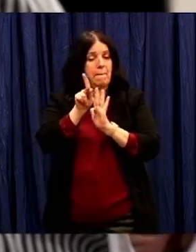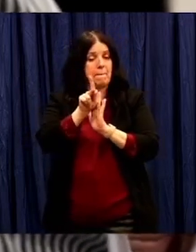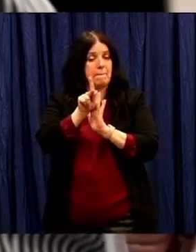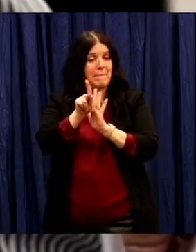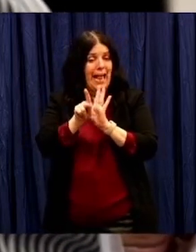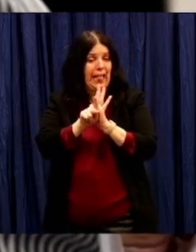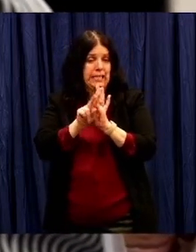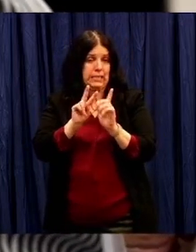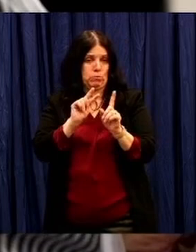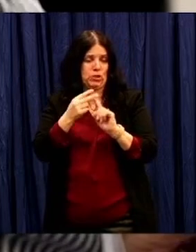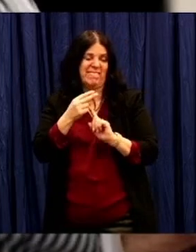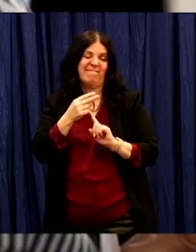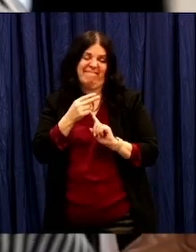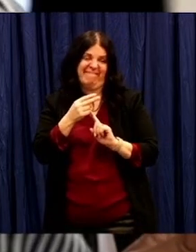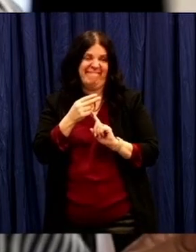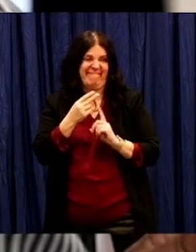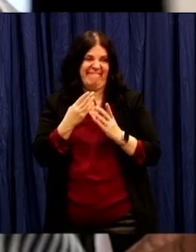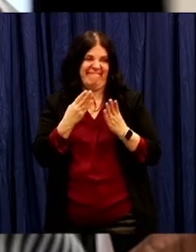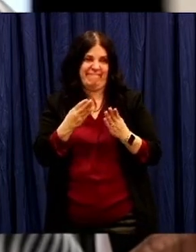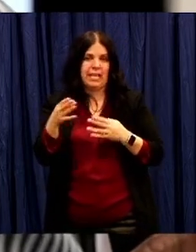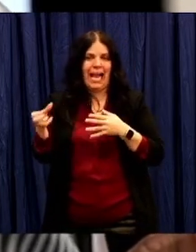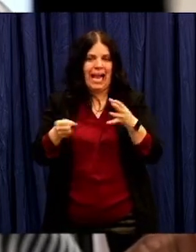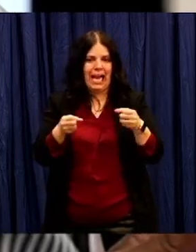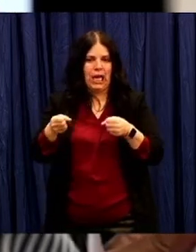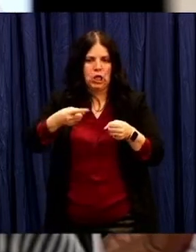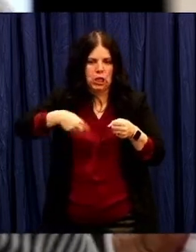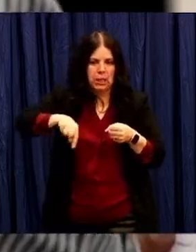more people with disabilities to do the work.